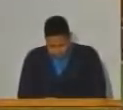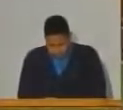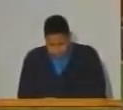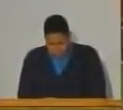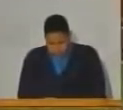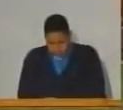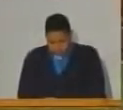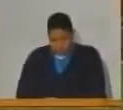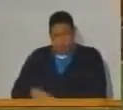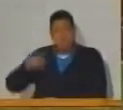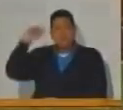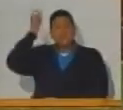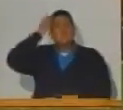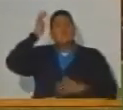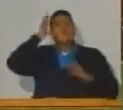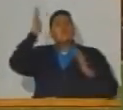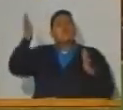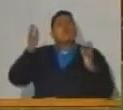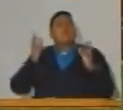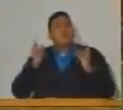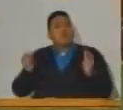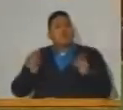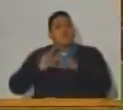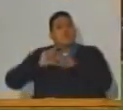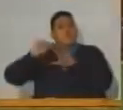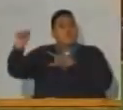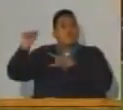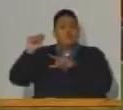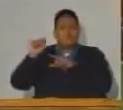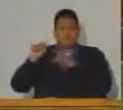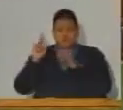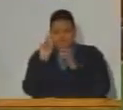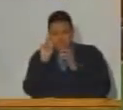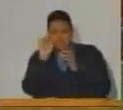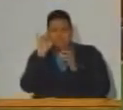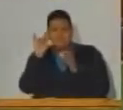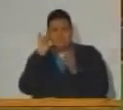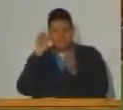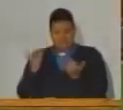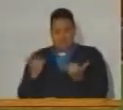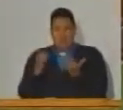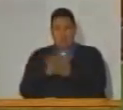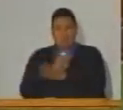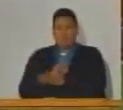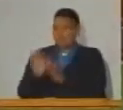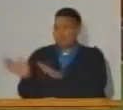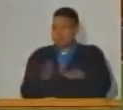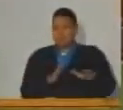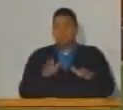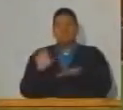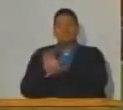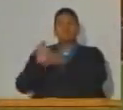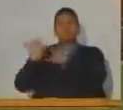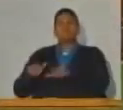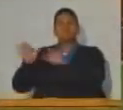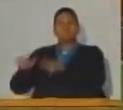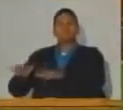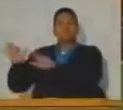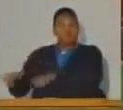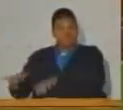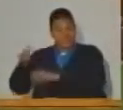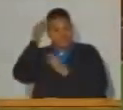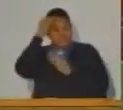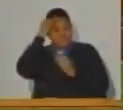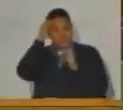Government will also accelerate digitization and public records management through its records and